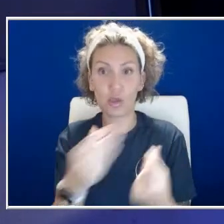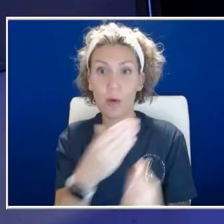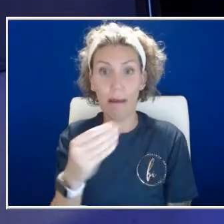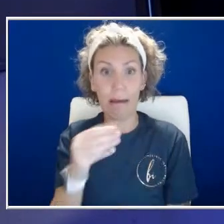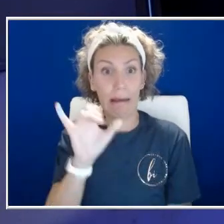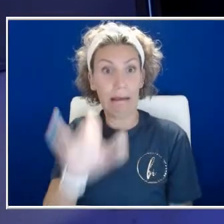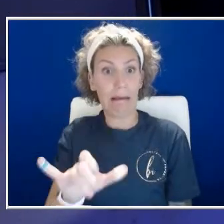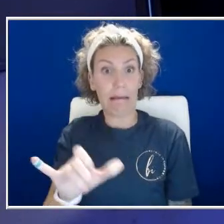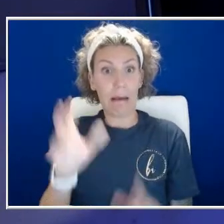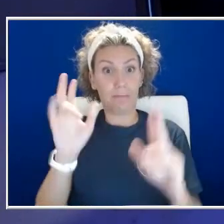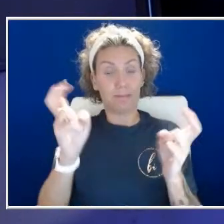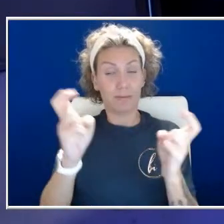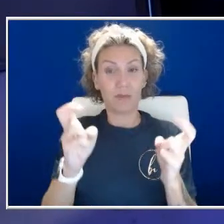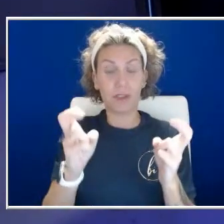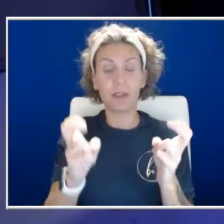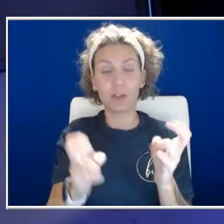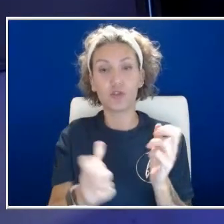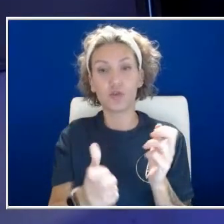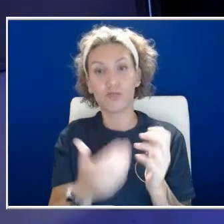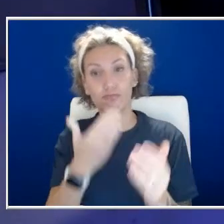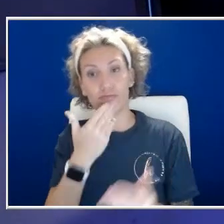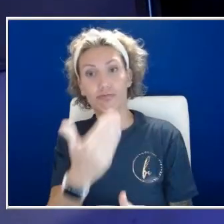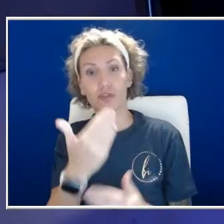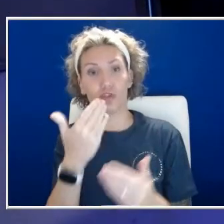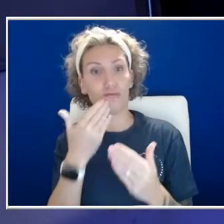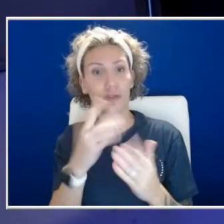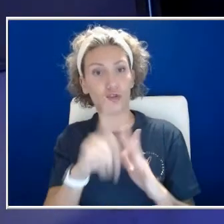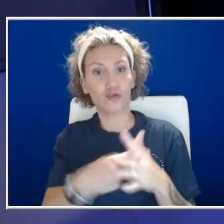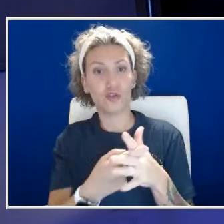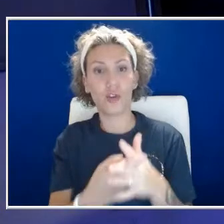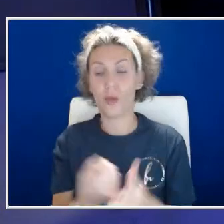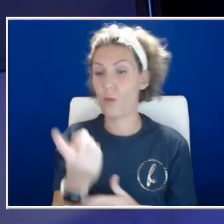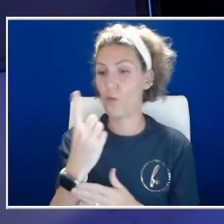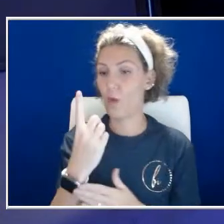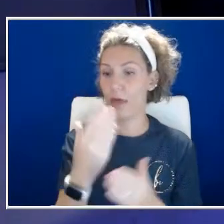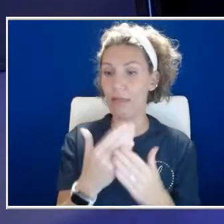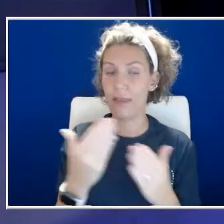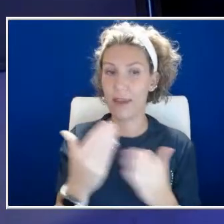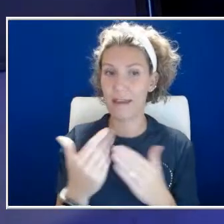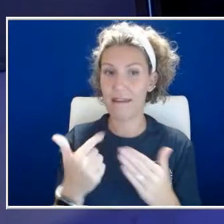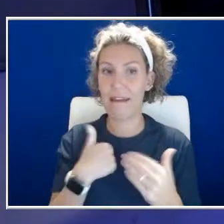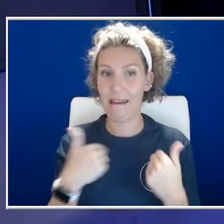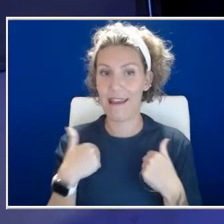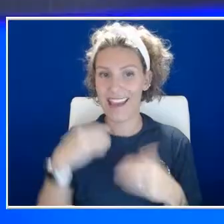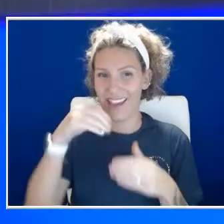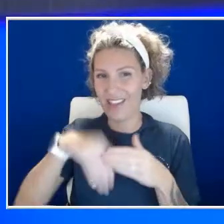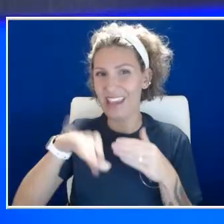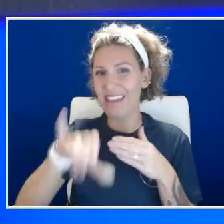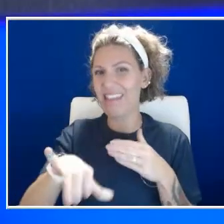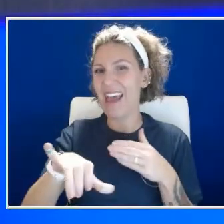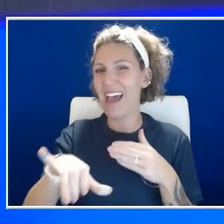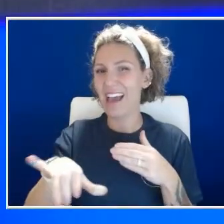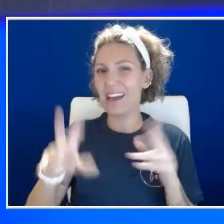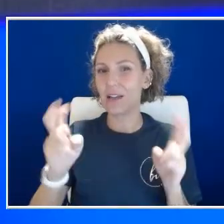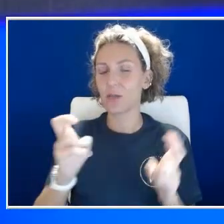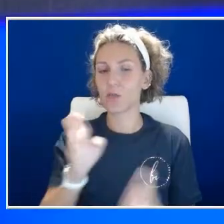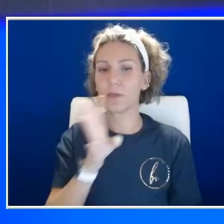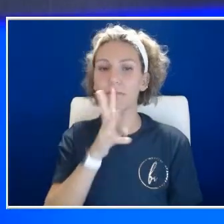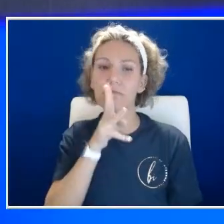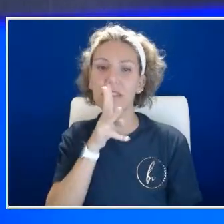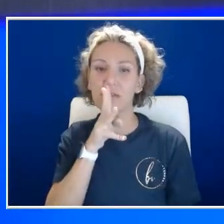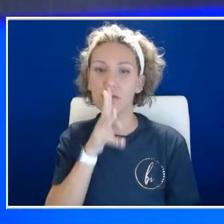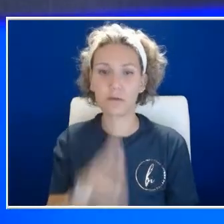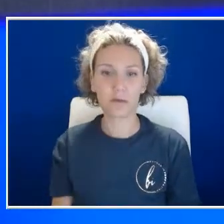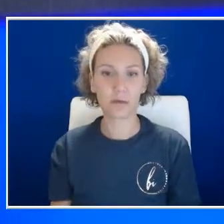those most common signs. The one thing that I did have in that was the speech. The speech. I was